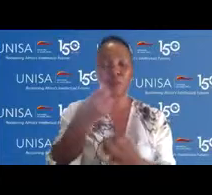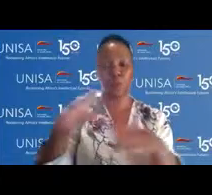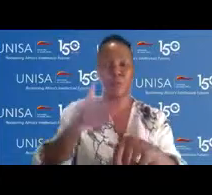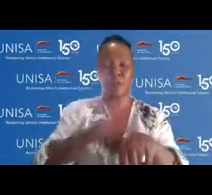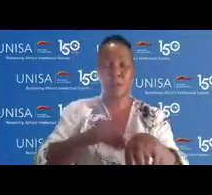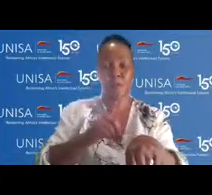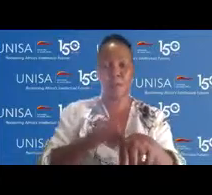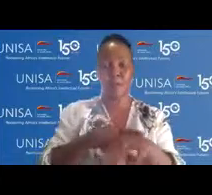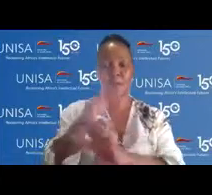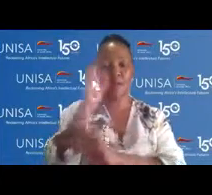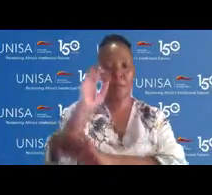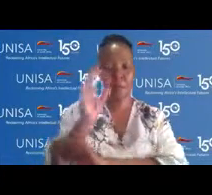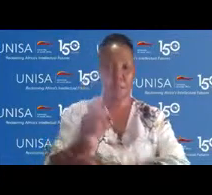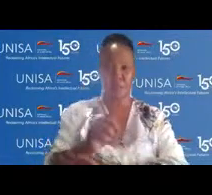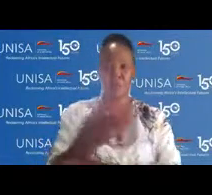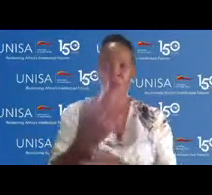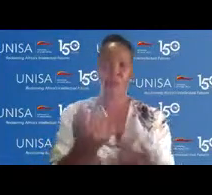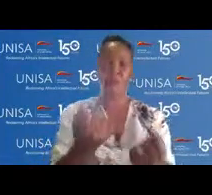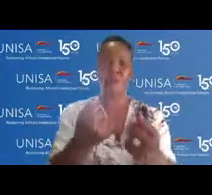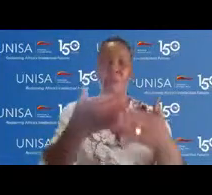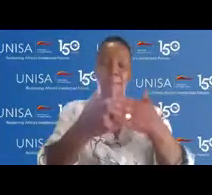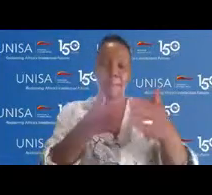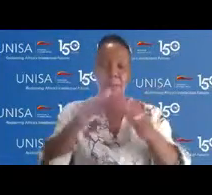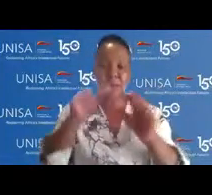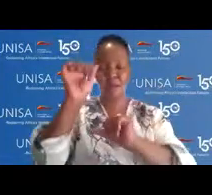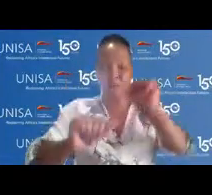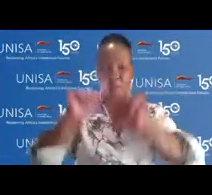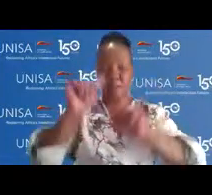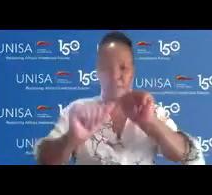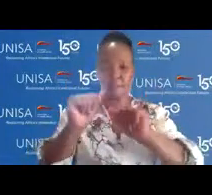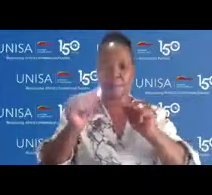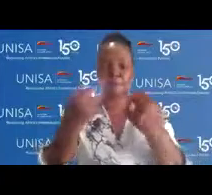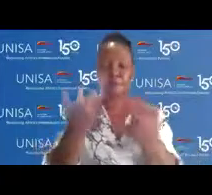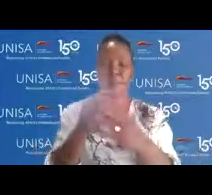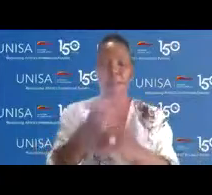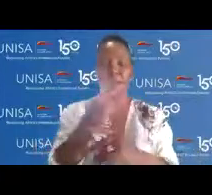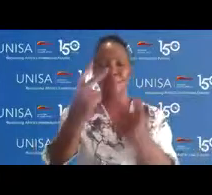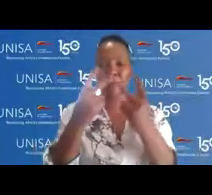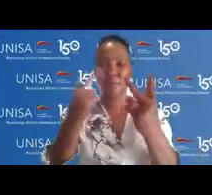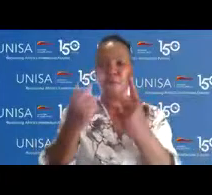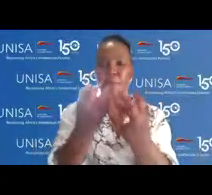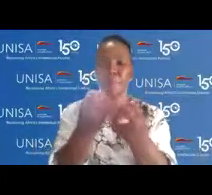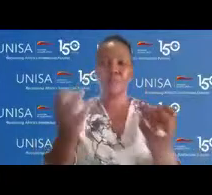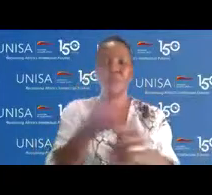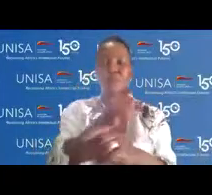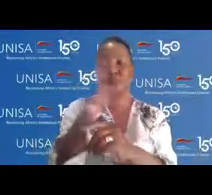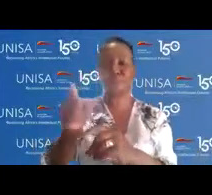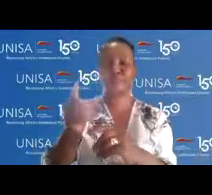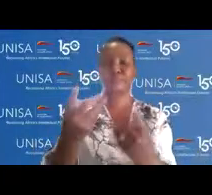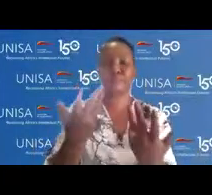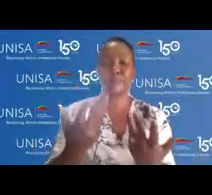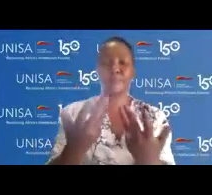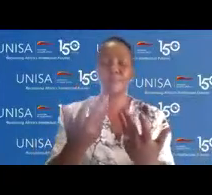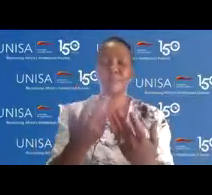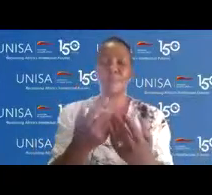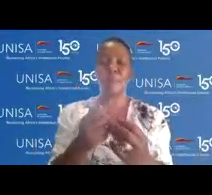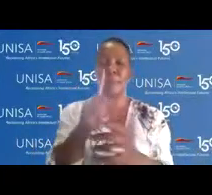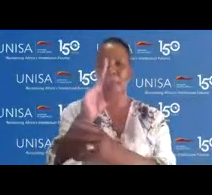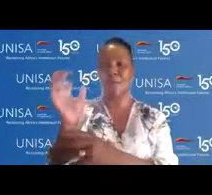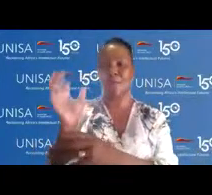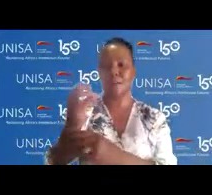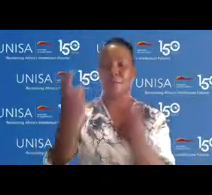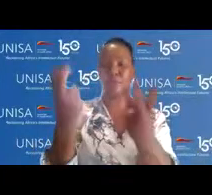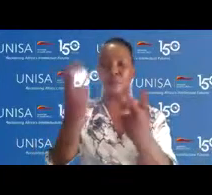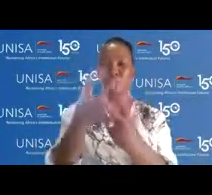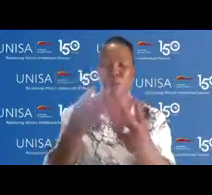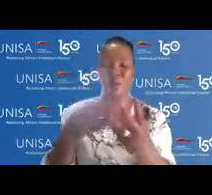we do have a pre-assessment. I see a lot of you guys, it was almost 100 people or so, if I remember correctly,